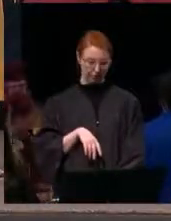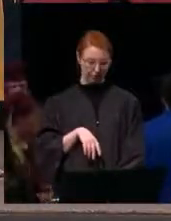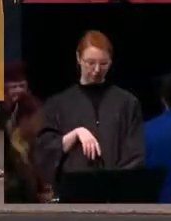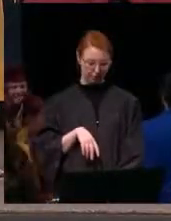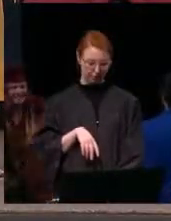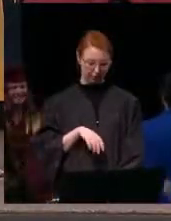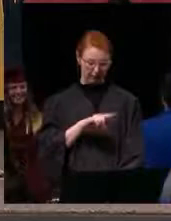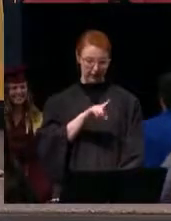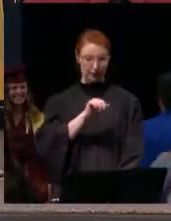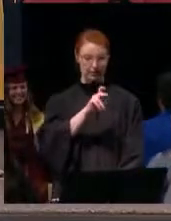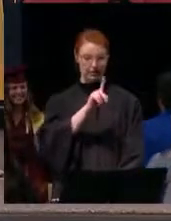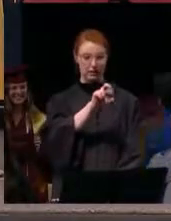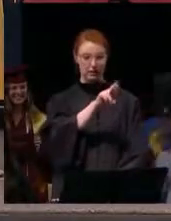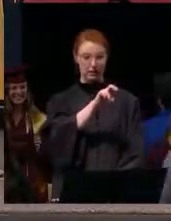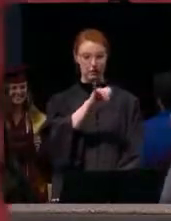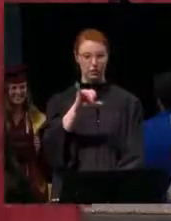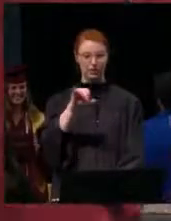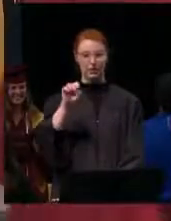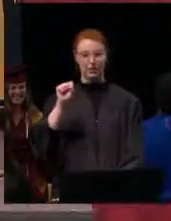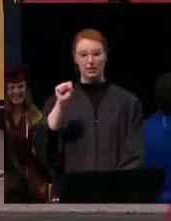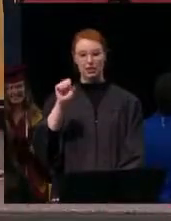Zachary Snyder.